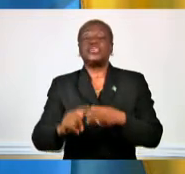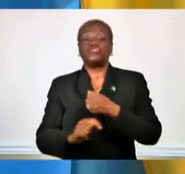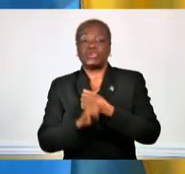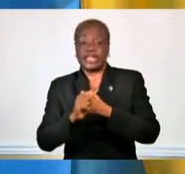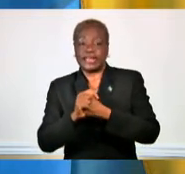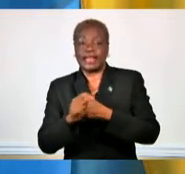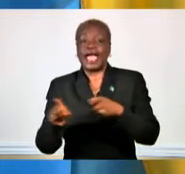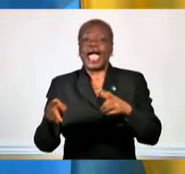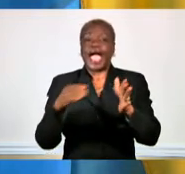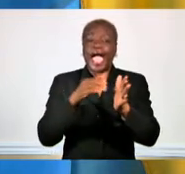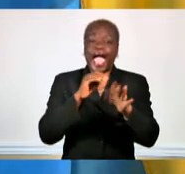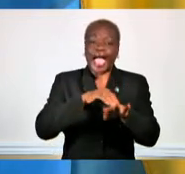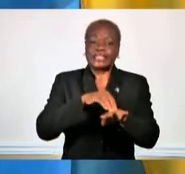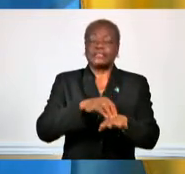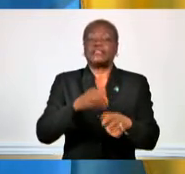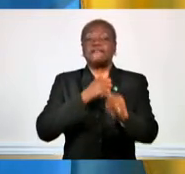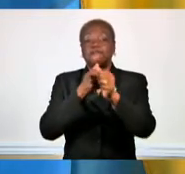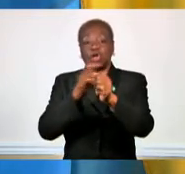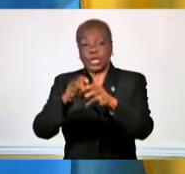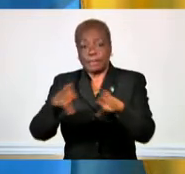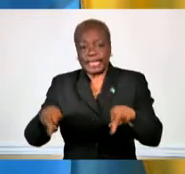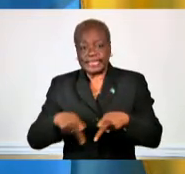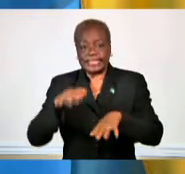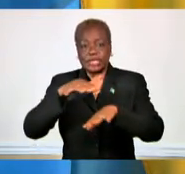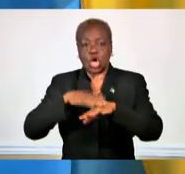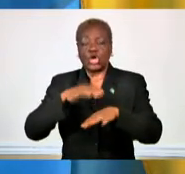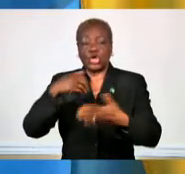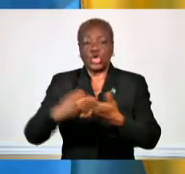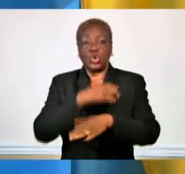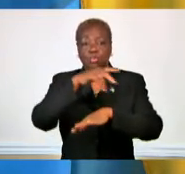at the following locations on New Providence: